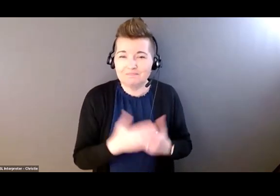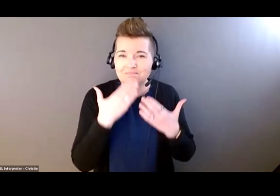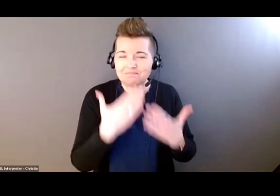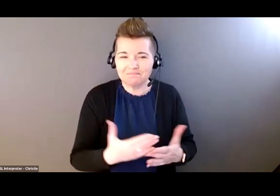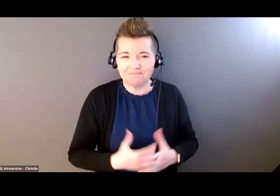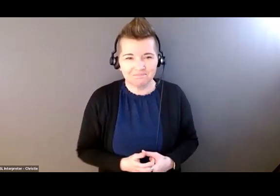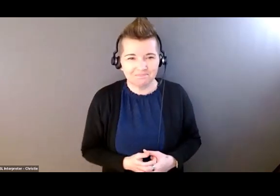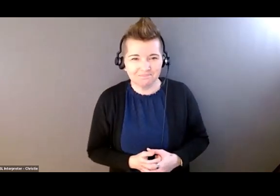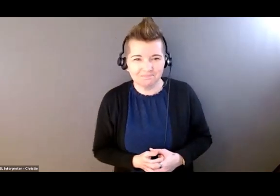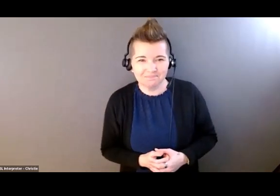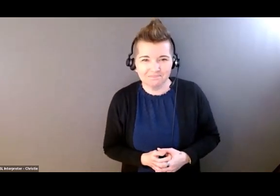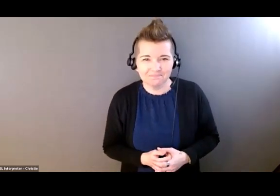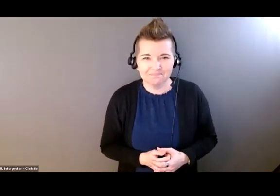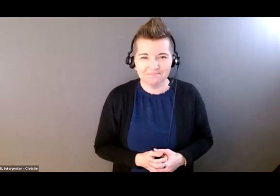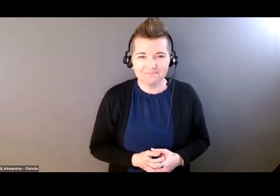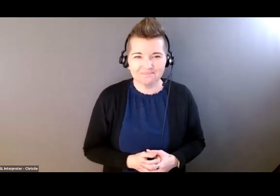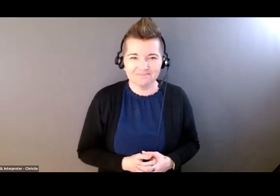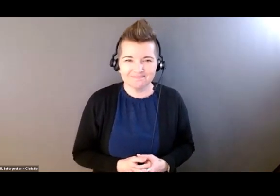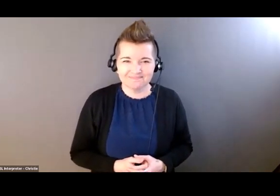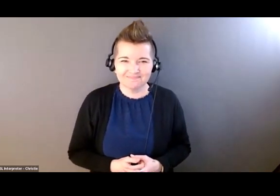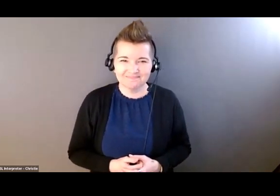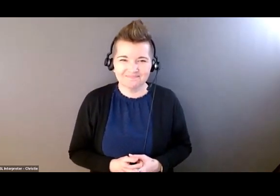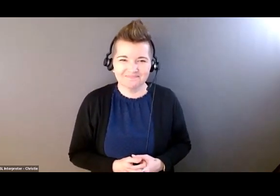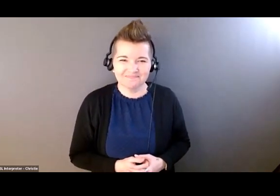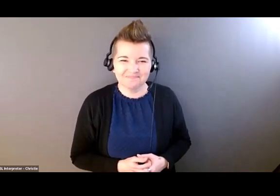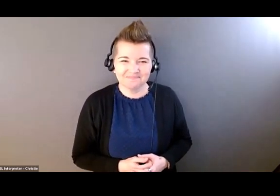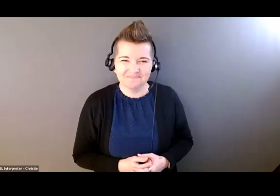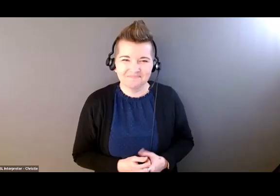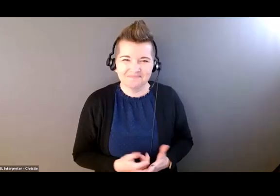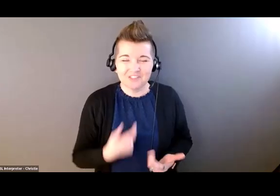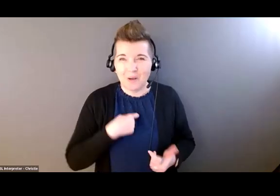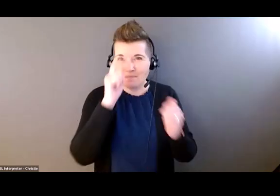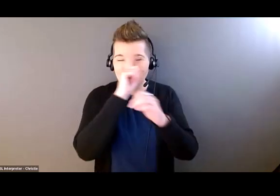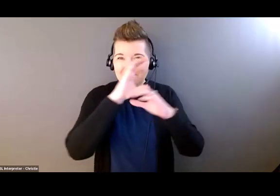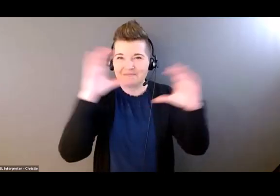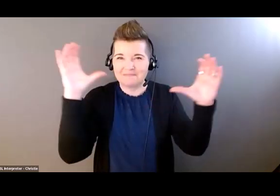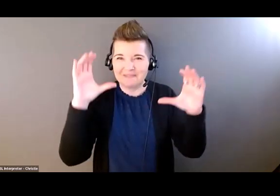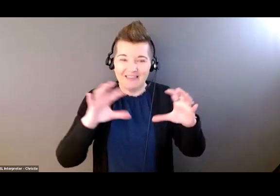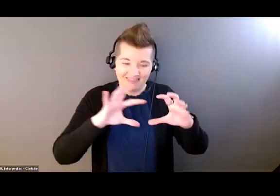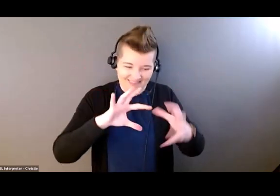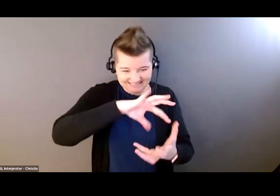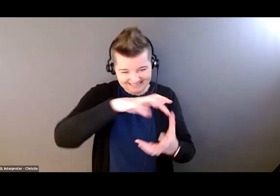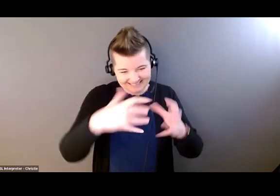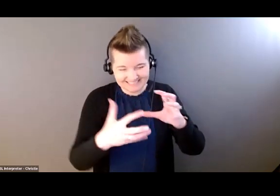number has been shared in the chat. Next slide, please.